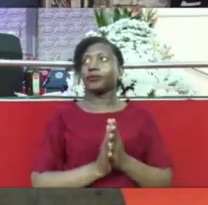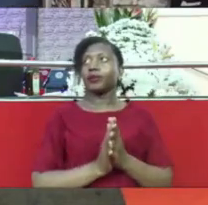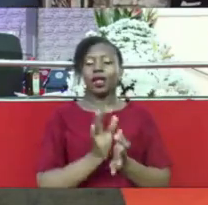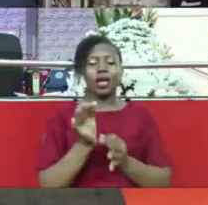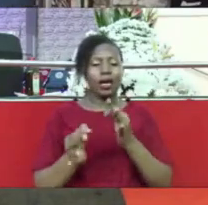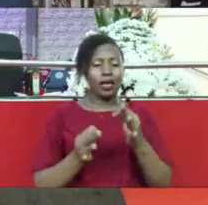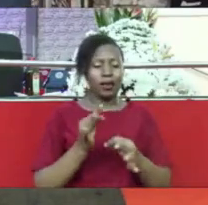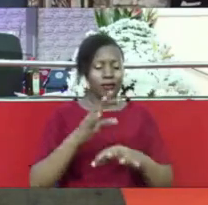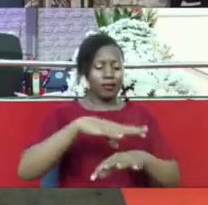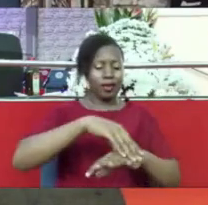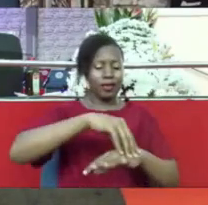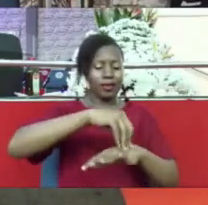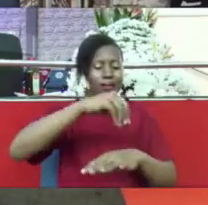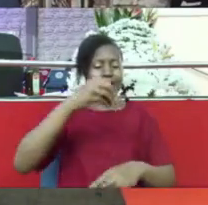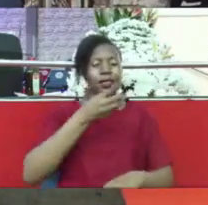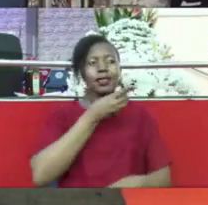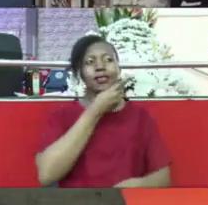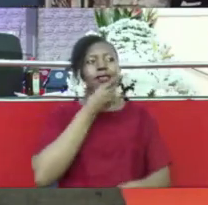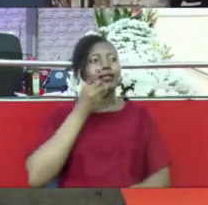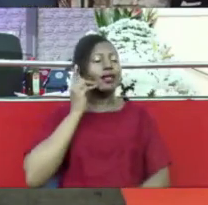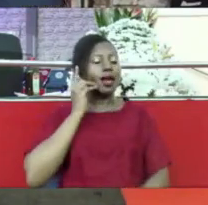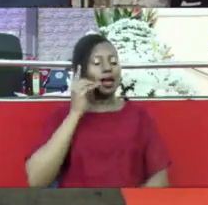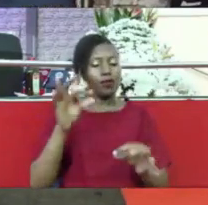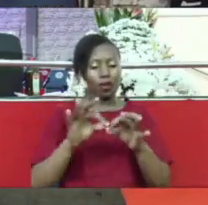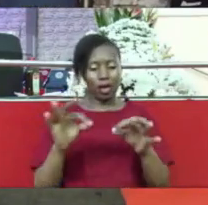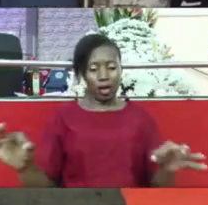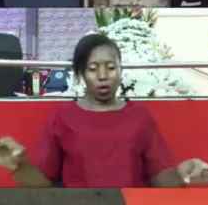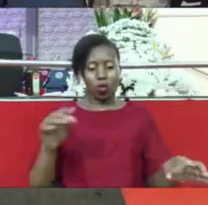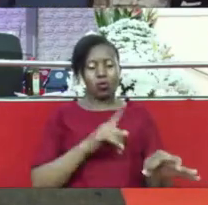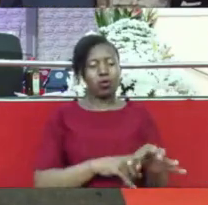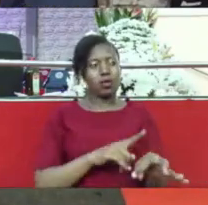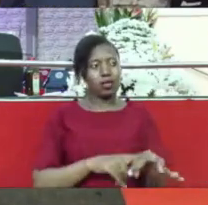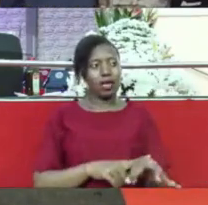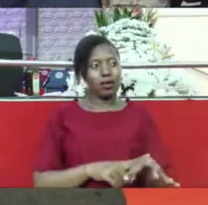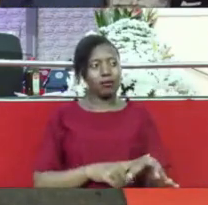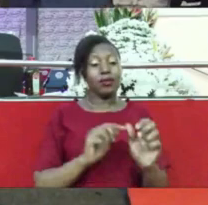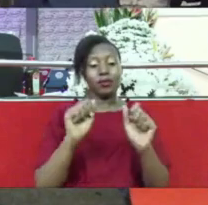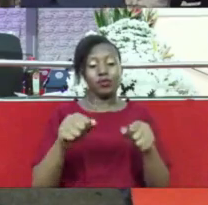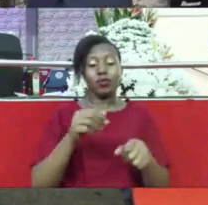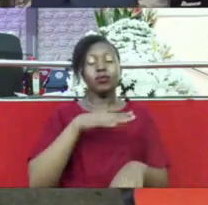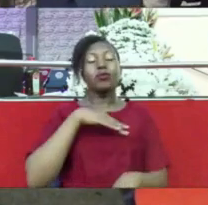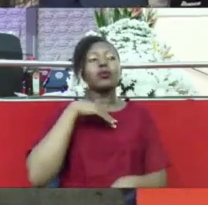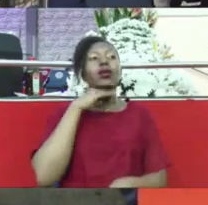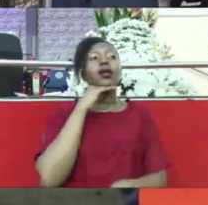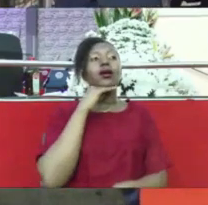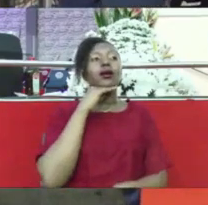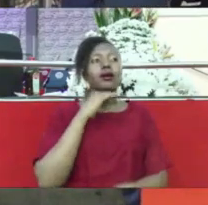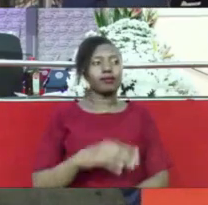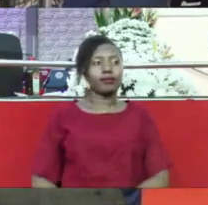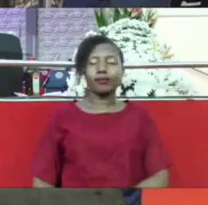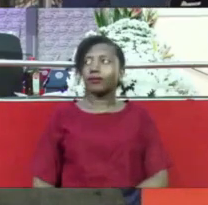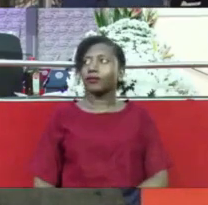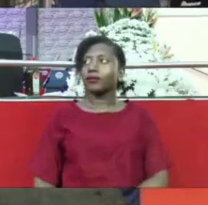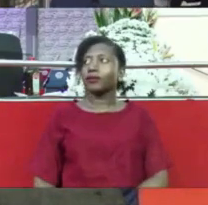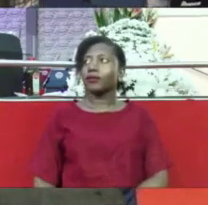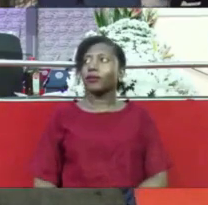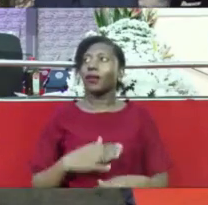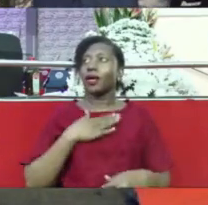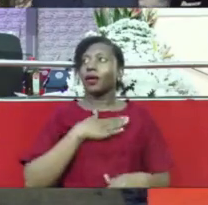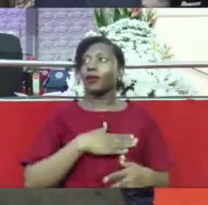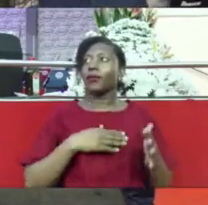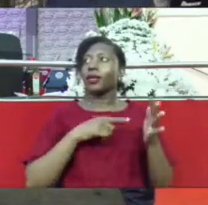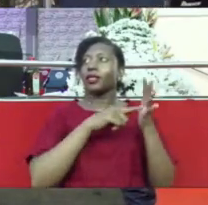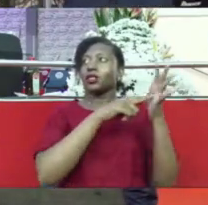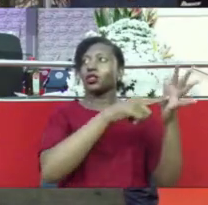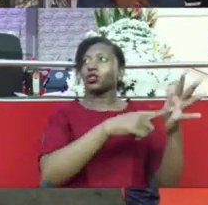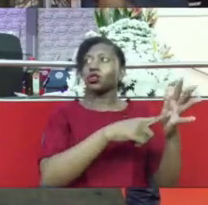long, wakati ngozi yao inakauka kwa muda, it will die. Inaweza kufa. Can you please bring that picture of